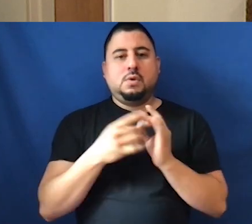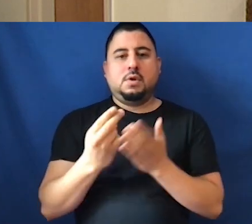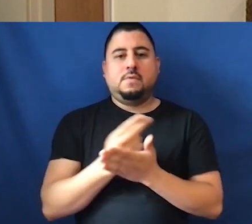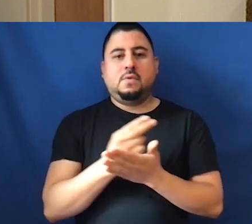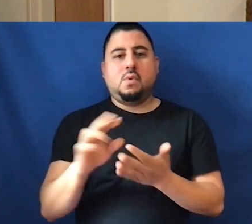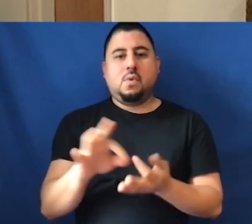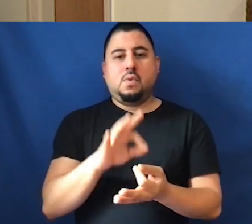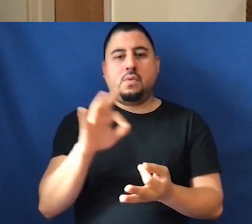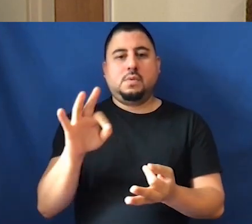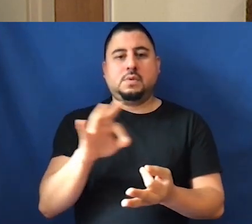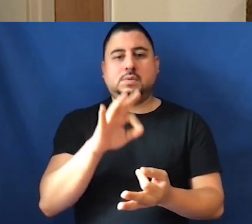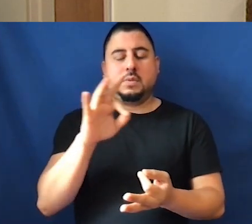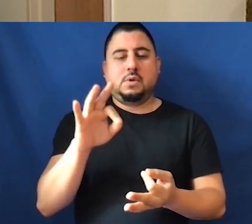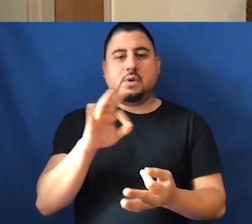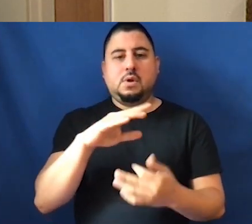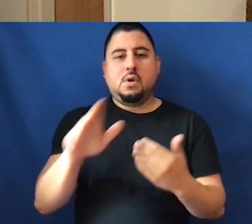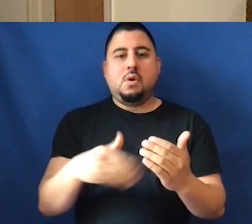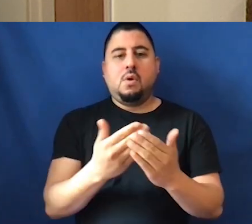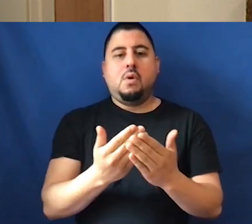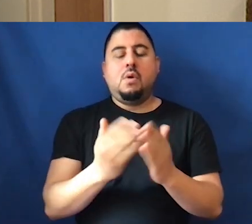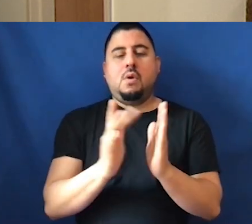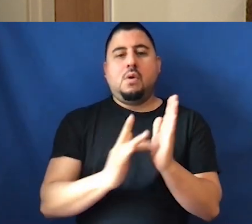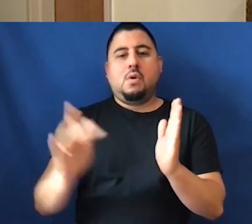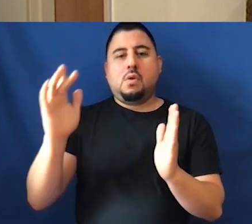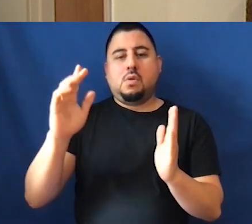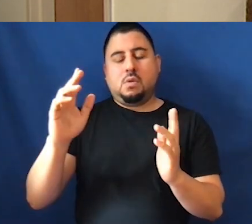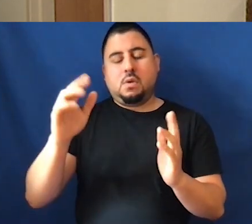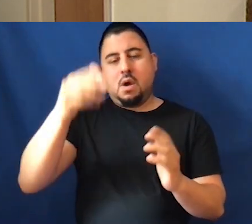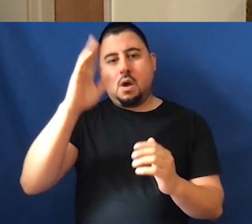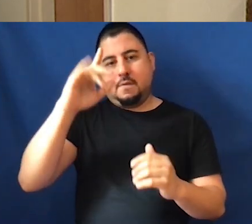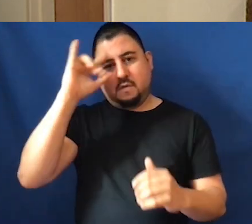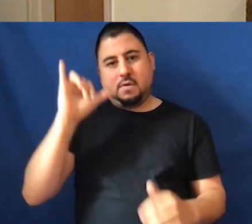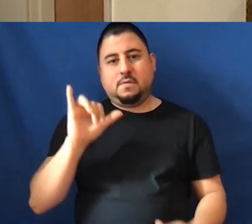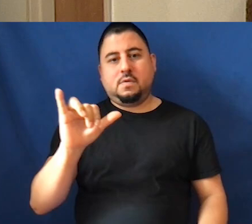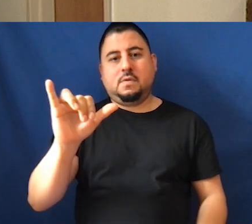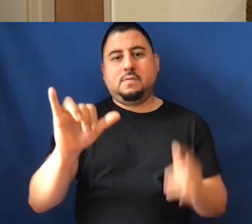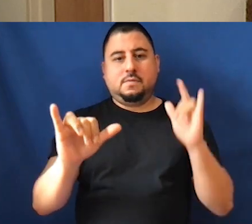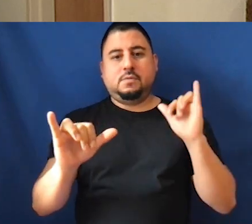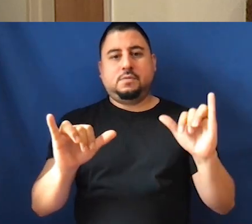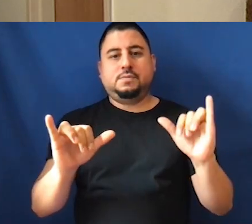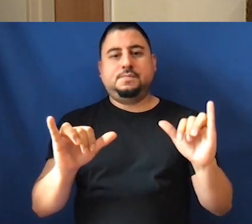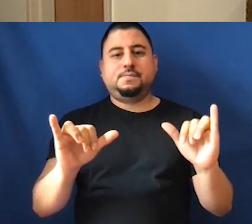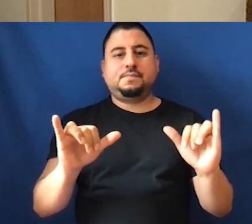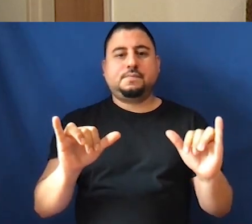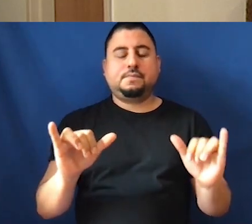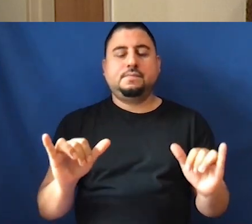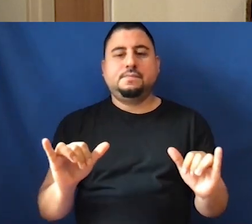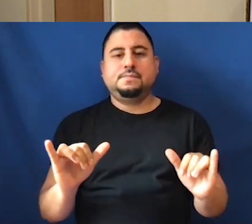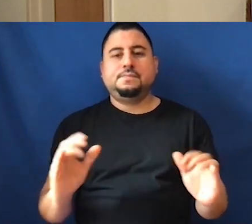the unity of the Holy Spirit, God forever and ever.